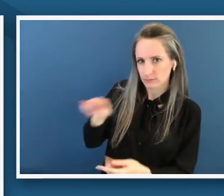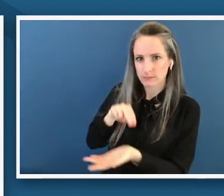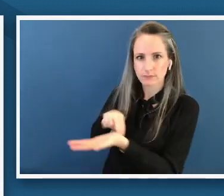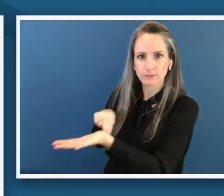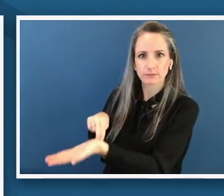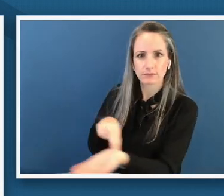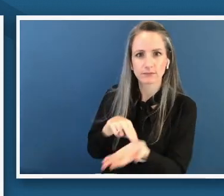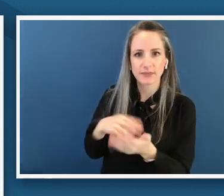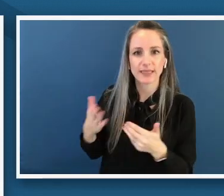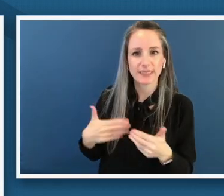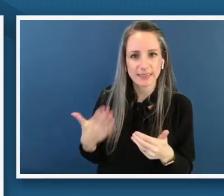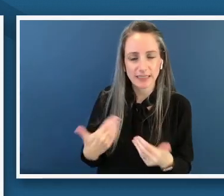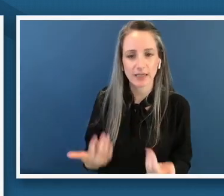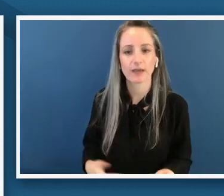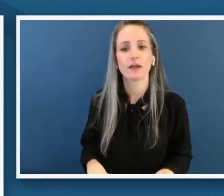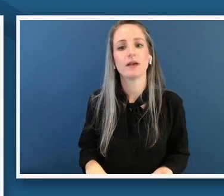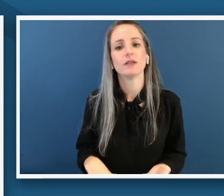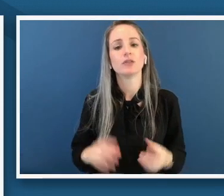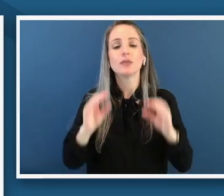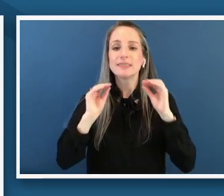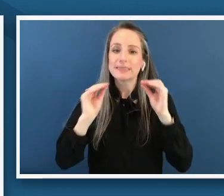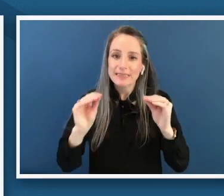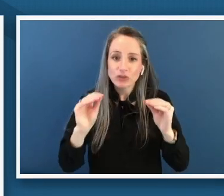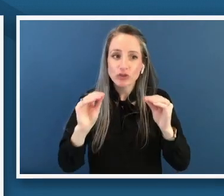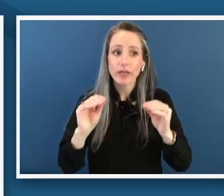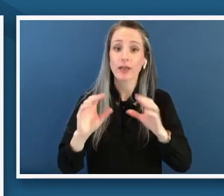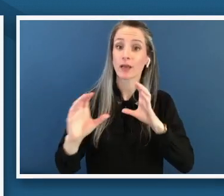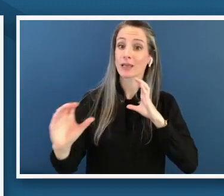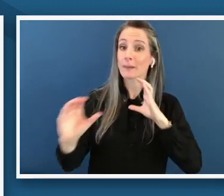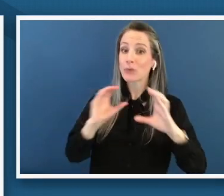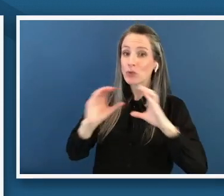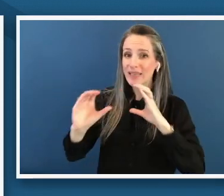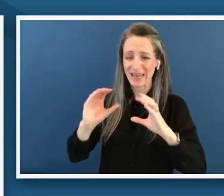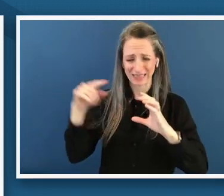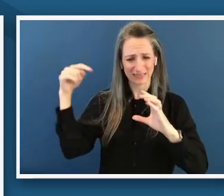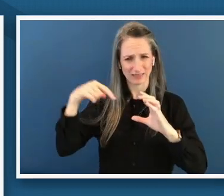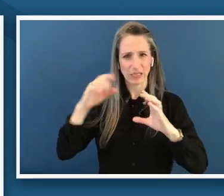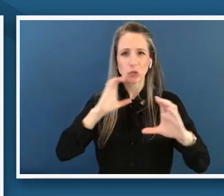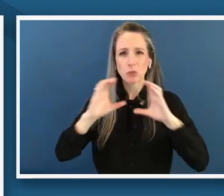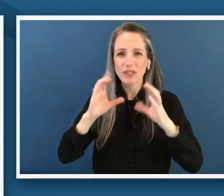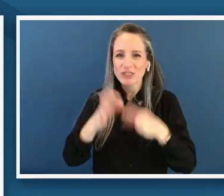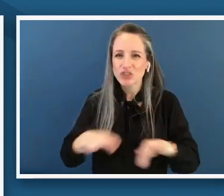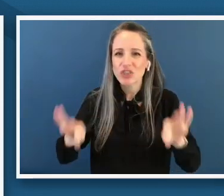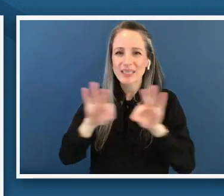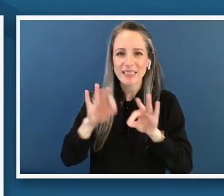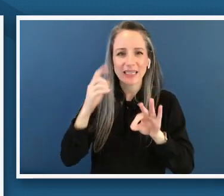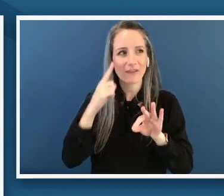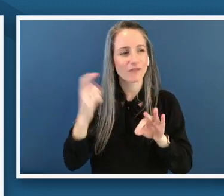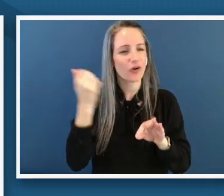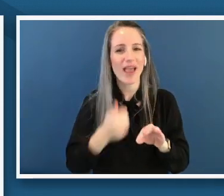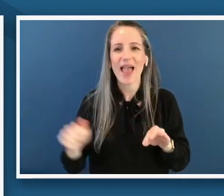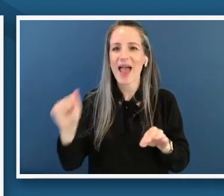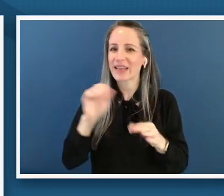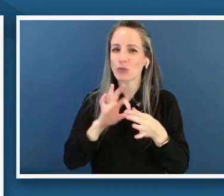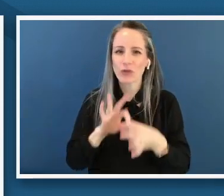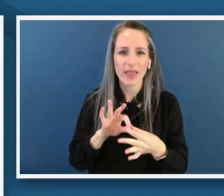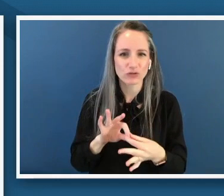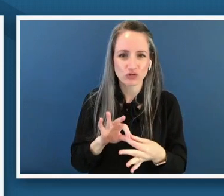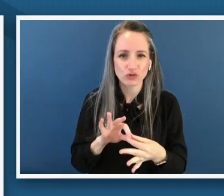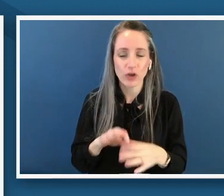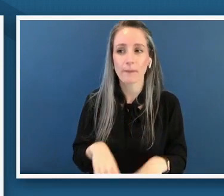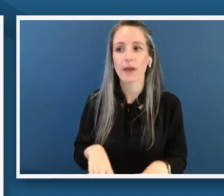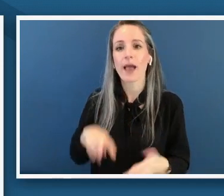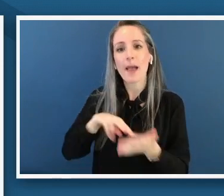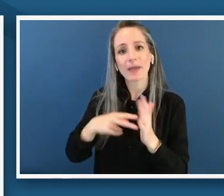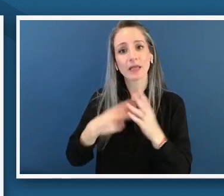of communicating, because communication is key in any relationship, I also feel like they're also gaining those social